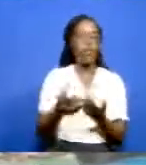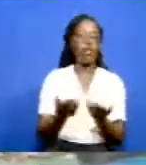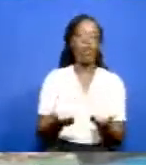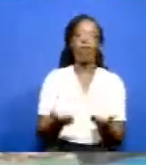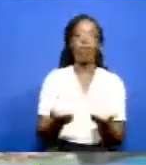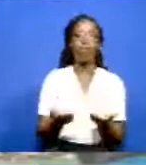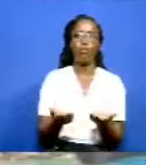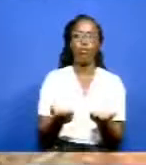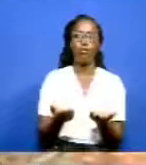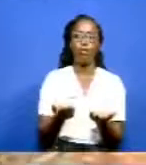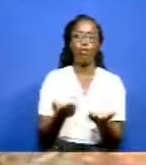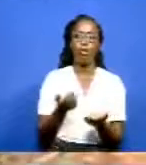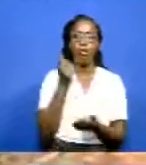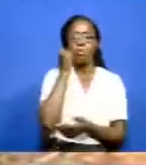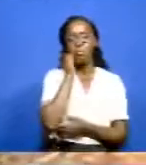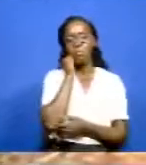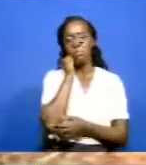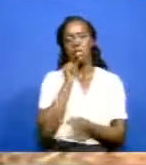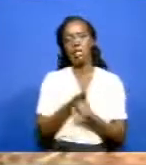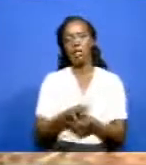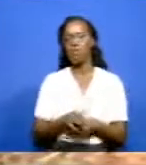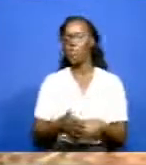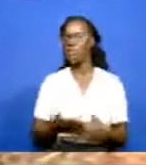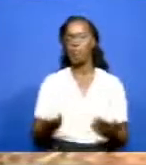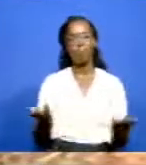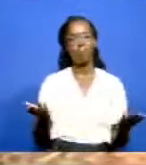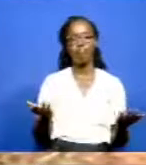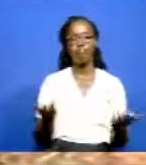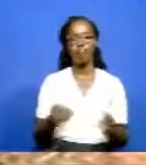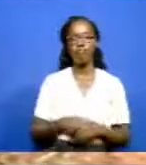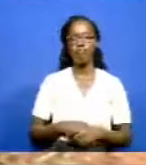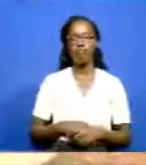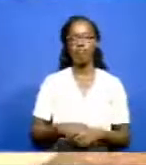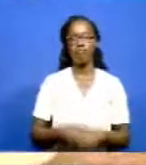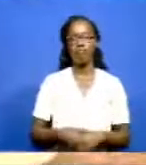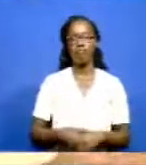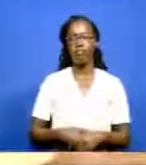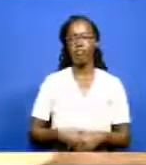poma sasa iko na uzuni. Reporting for KBC Channel 1, I'm Jacinta Nyambura.